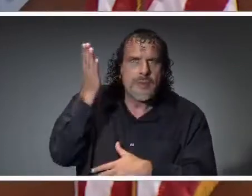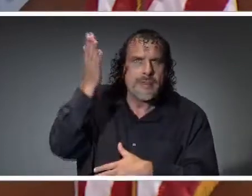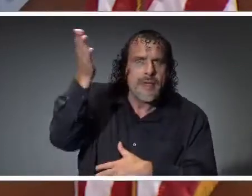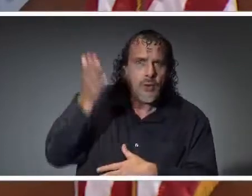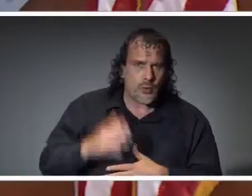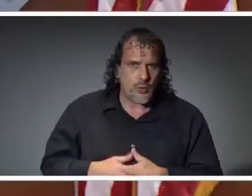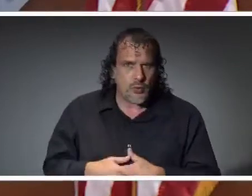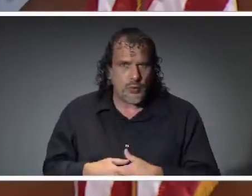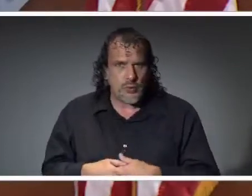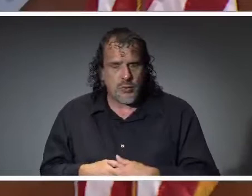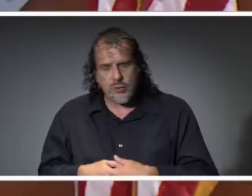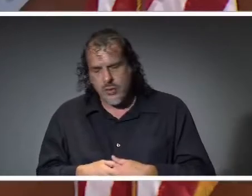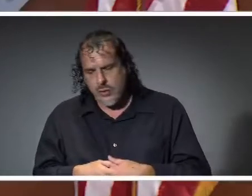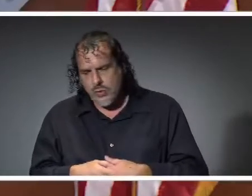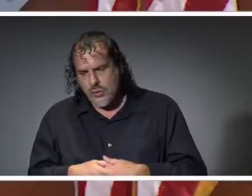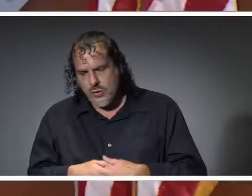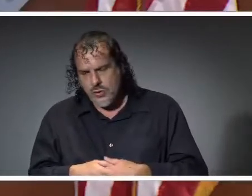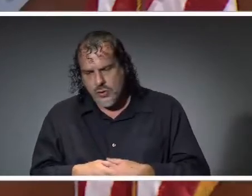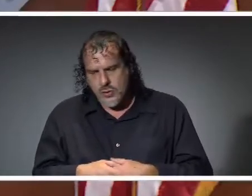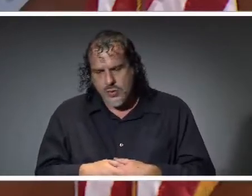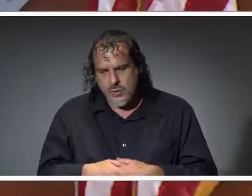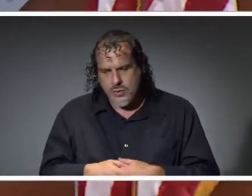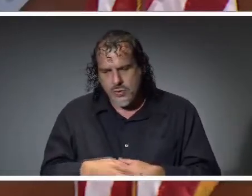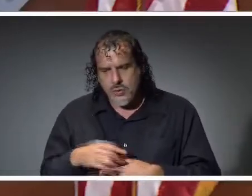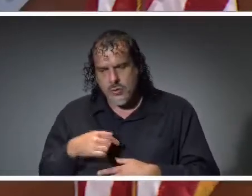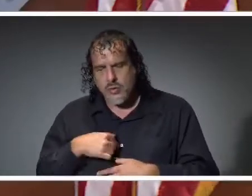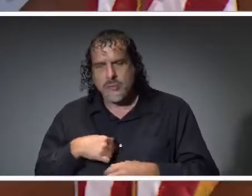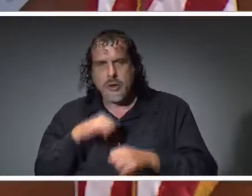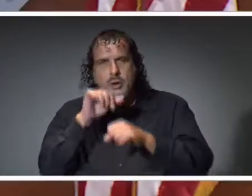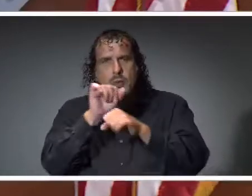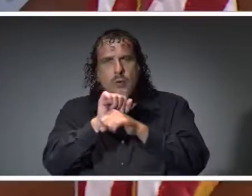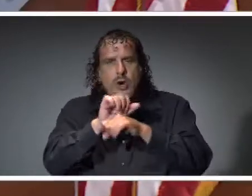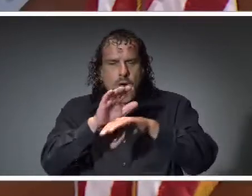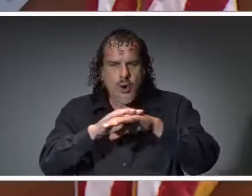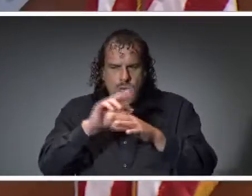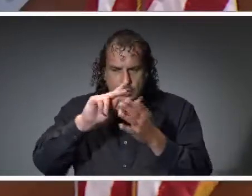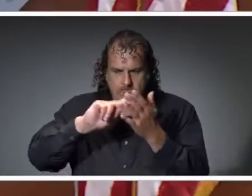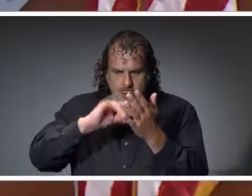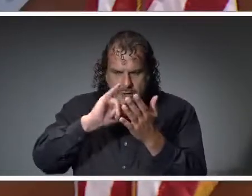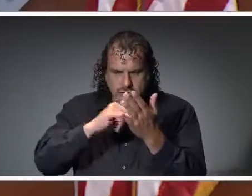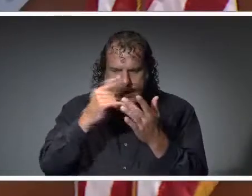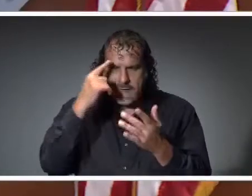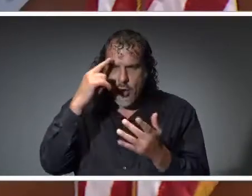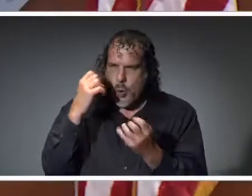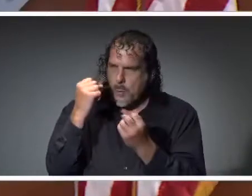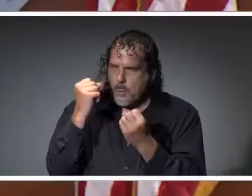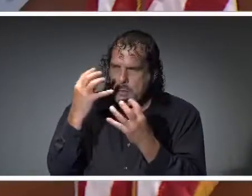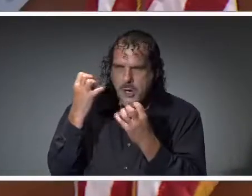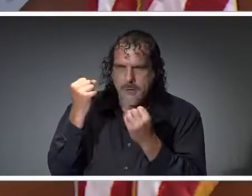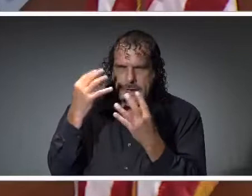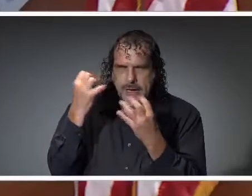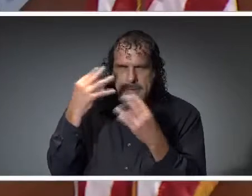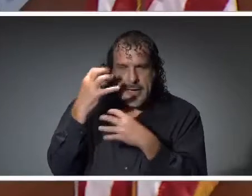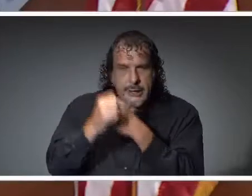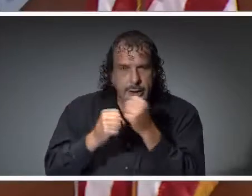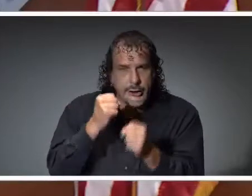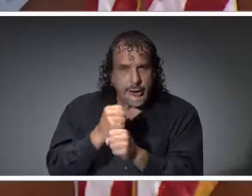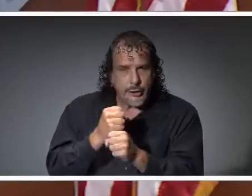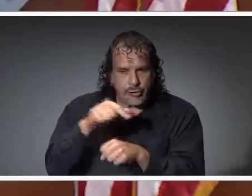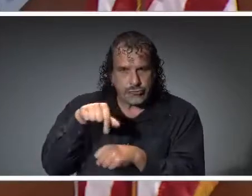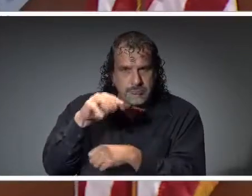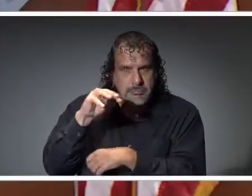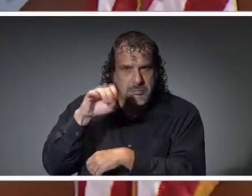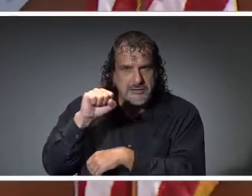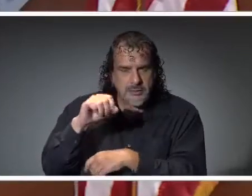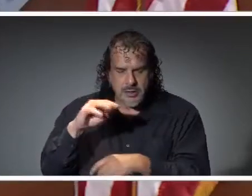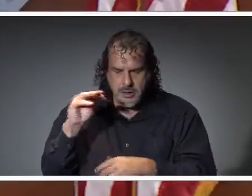We've been working on the project for many, many years in Mississippi, and on Monday I